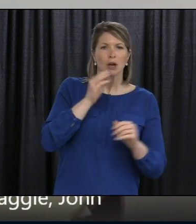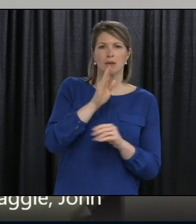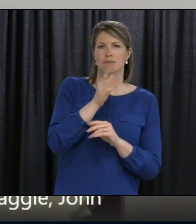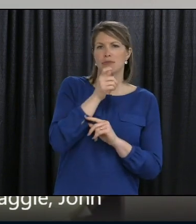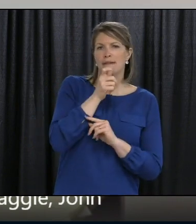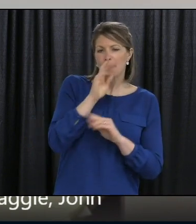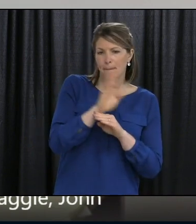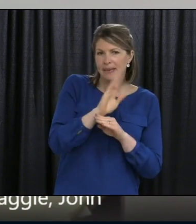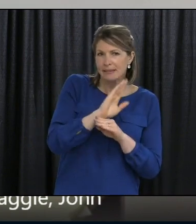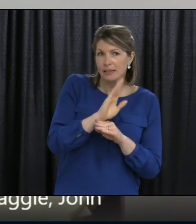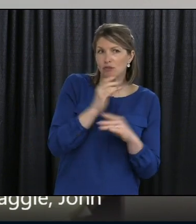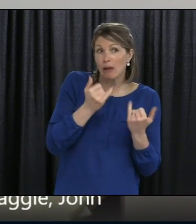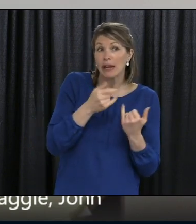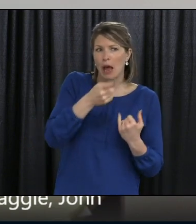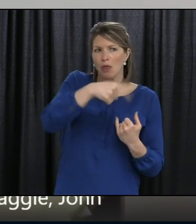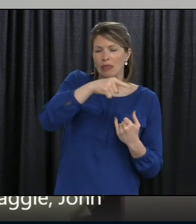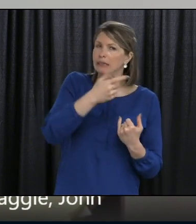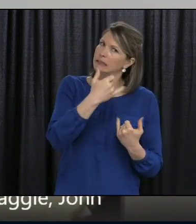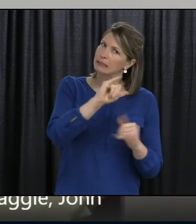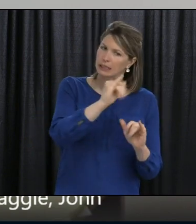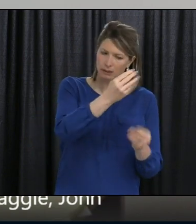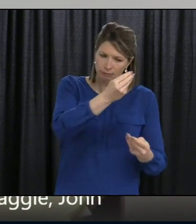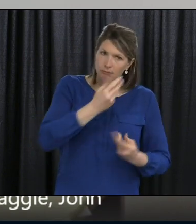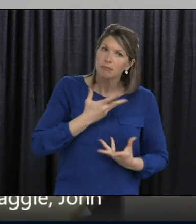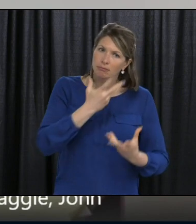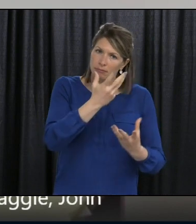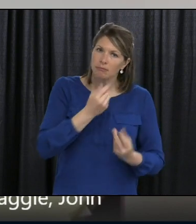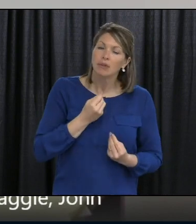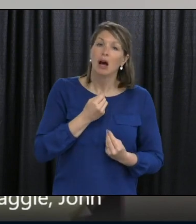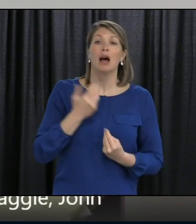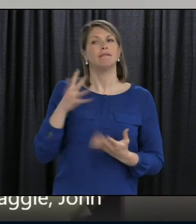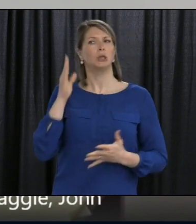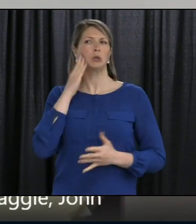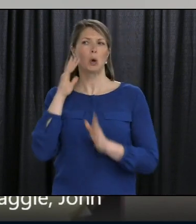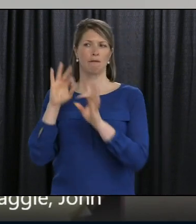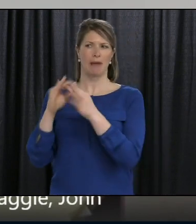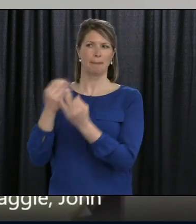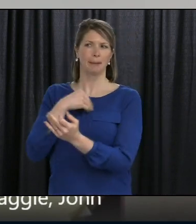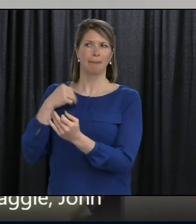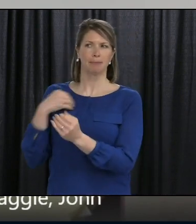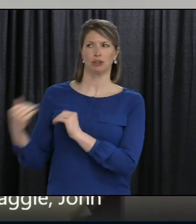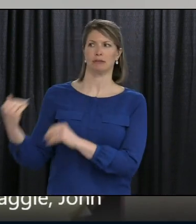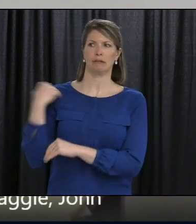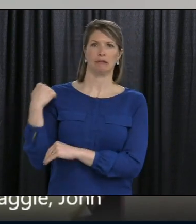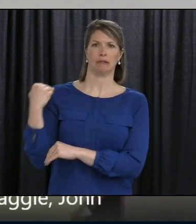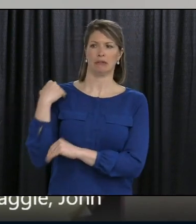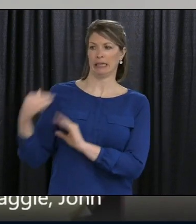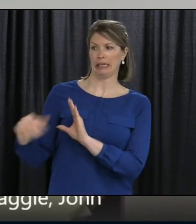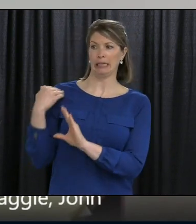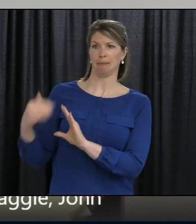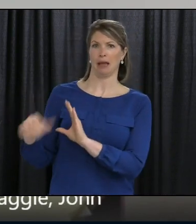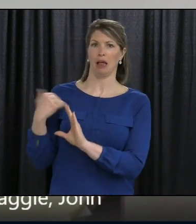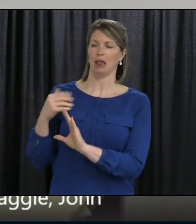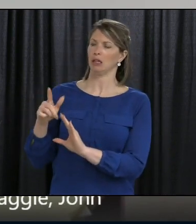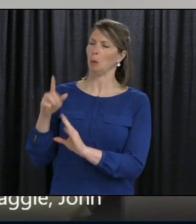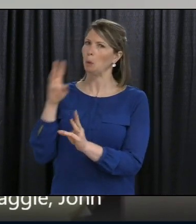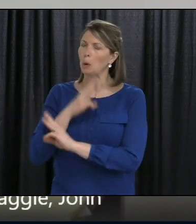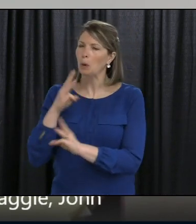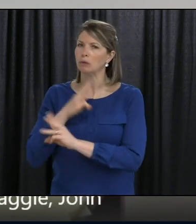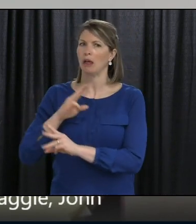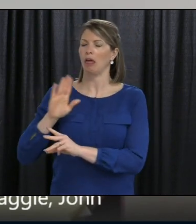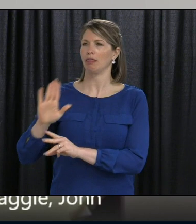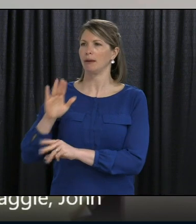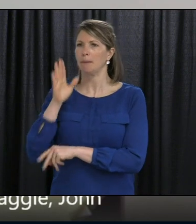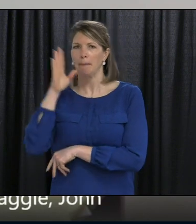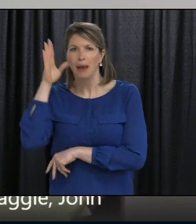hearing from family members who are concerned about loved ones, quite naturally, and indeed from birth partners